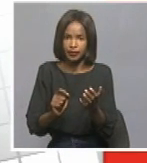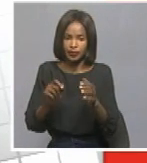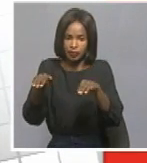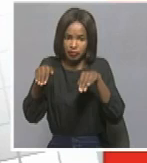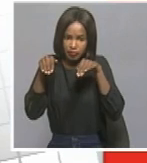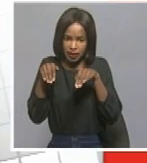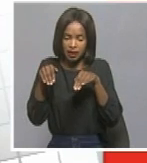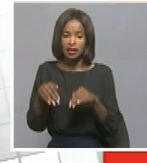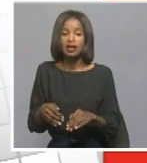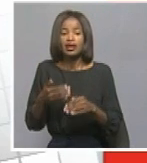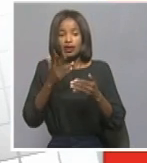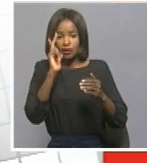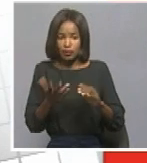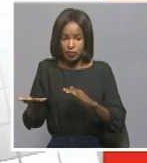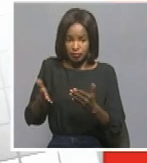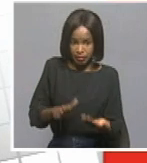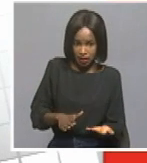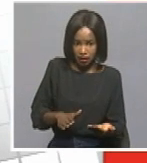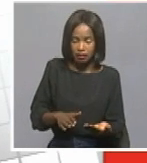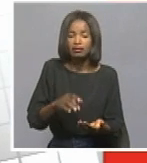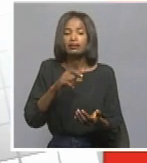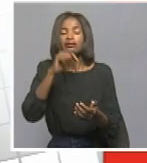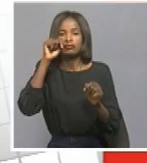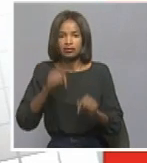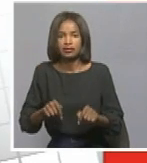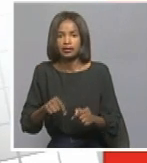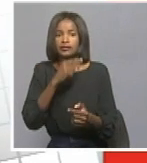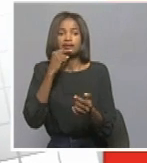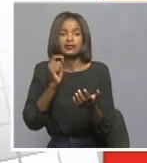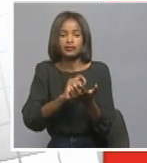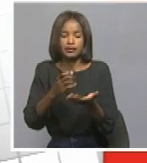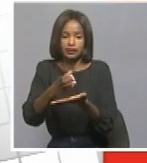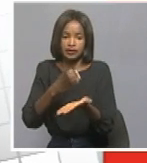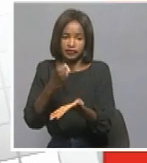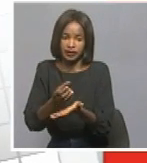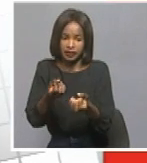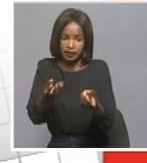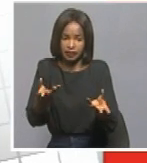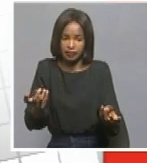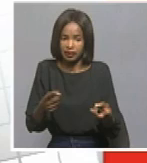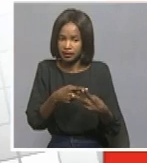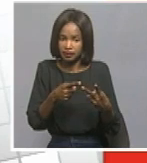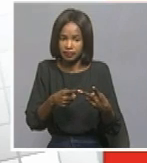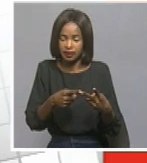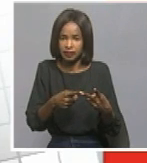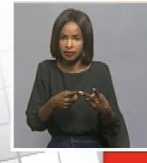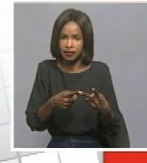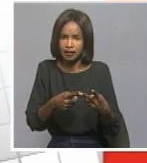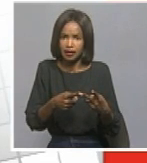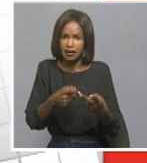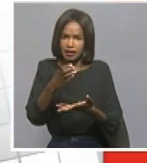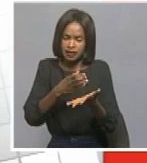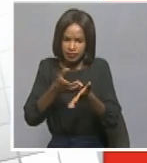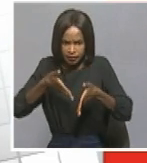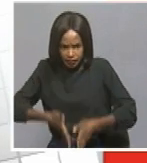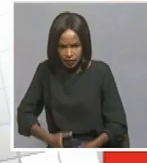of deaths that are now occurring. We also, in relation to the